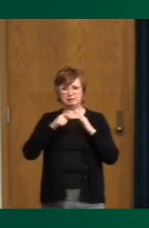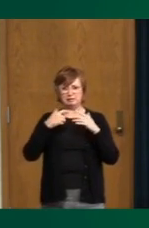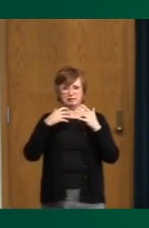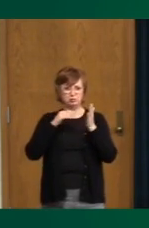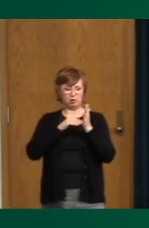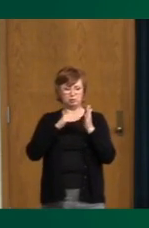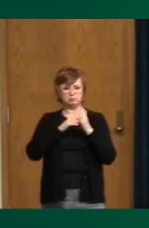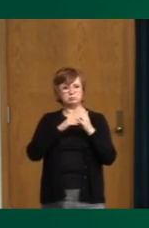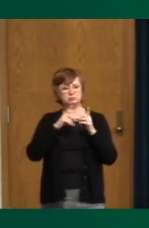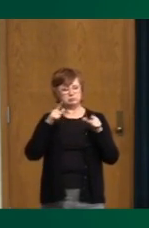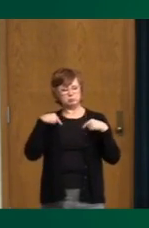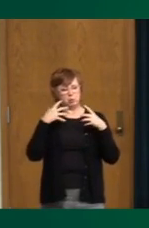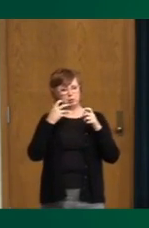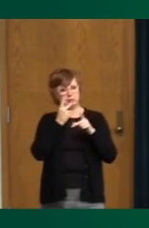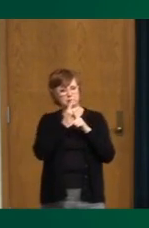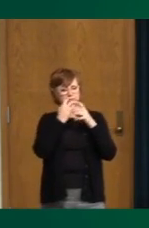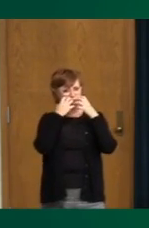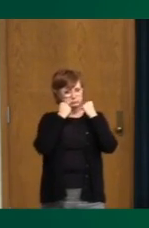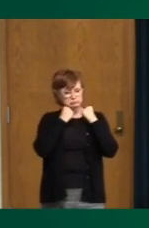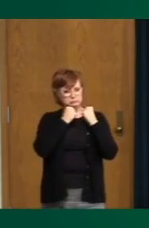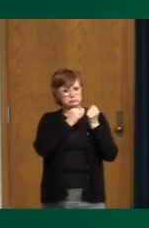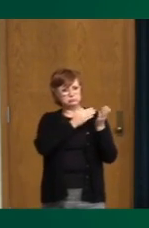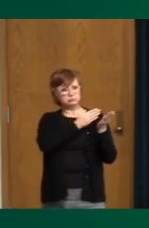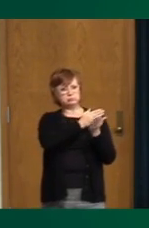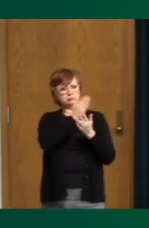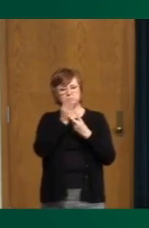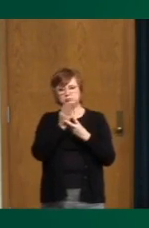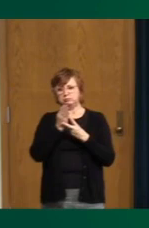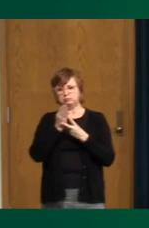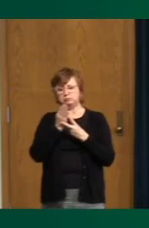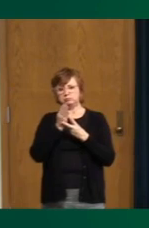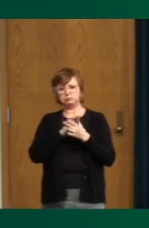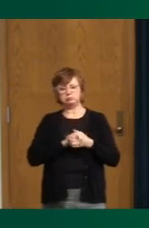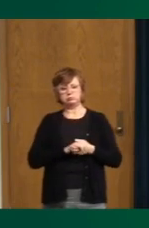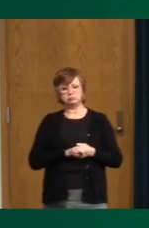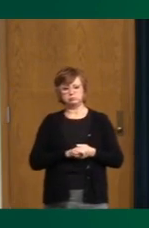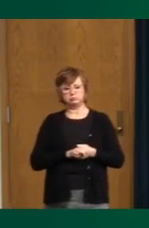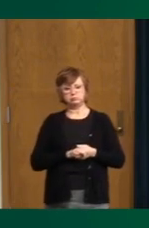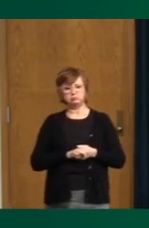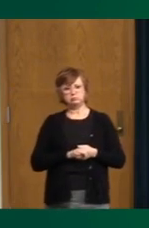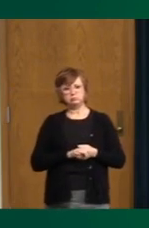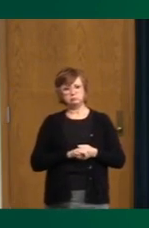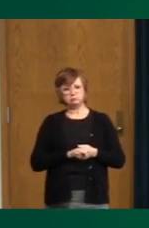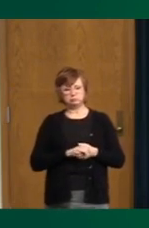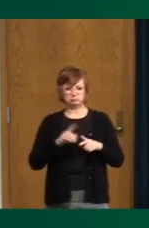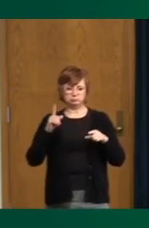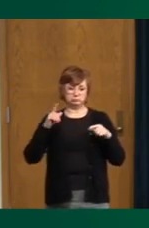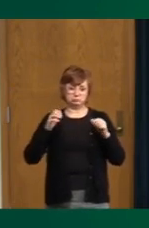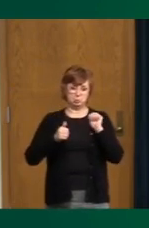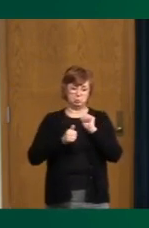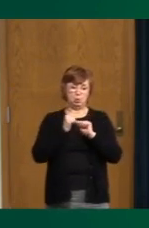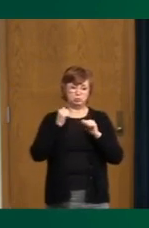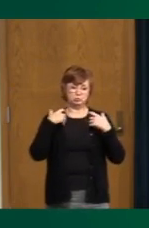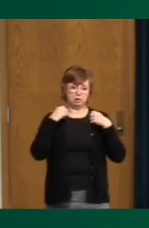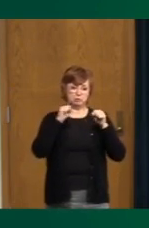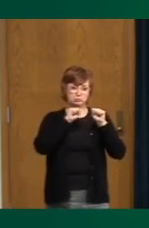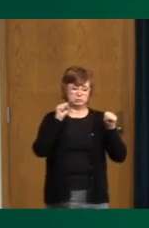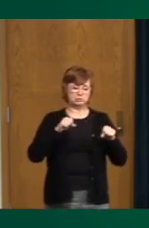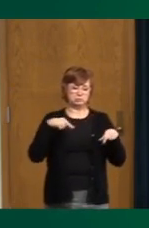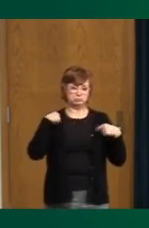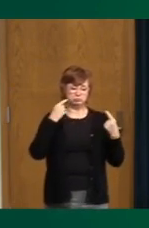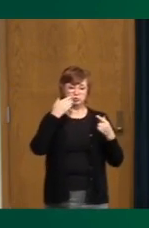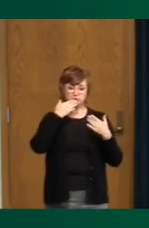have been able to provide by a large measure, not entirely, but by a large measure throughout our response